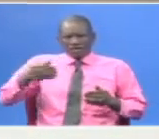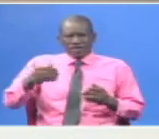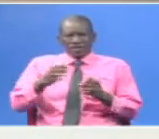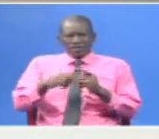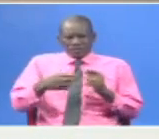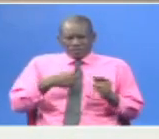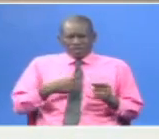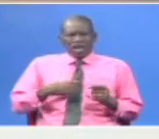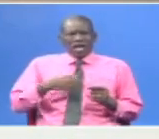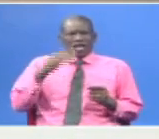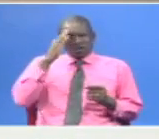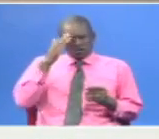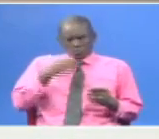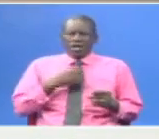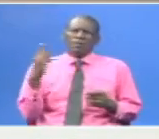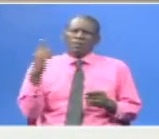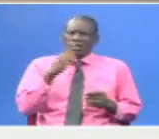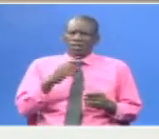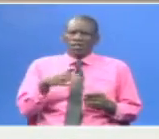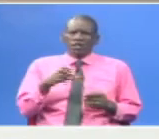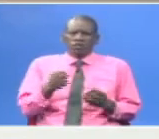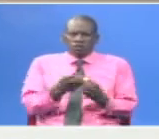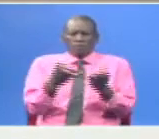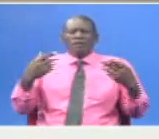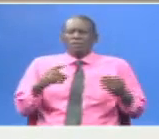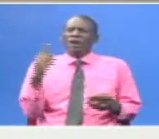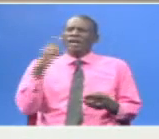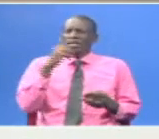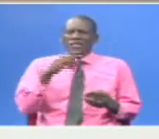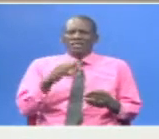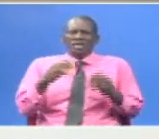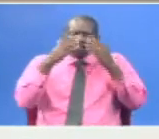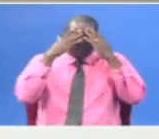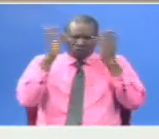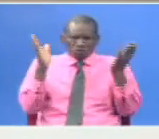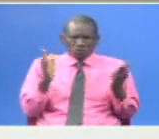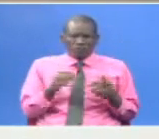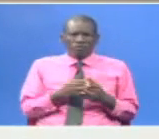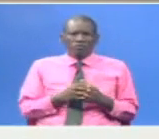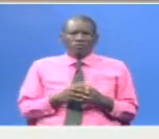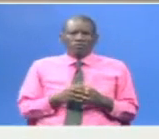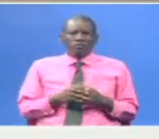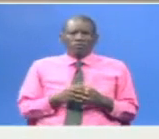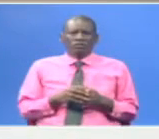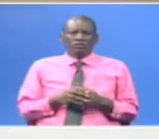know that I'm in danger. So many people are in danger and they don't know, you know.